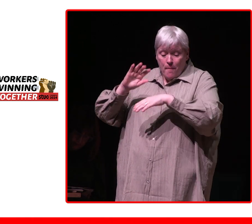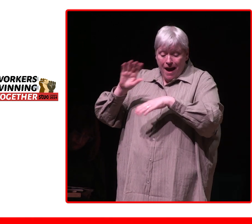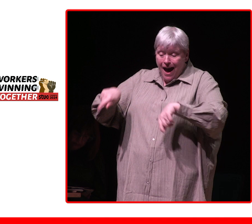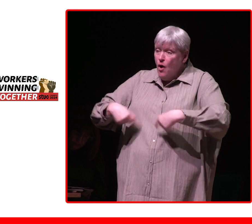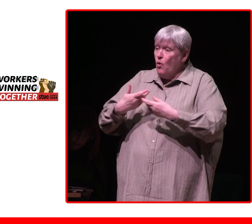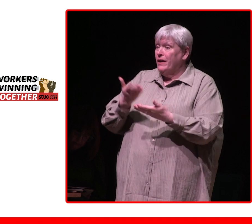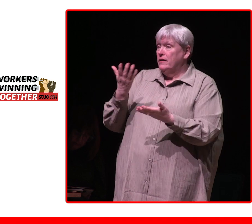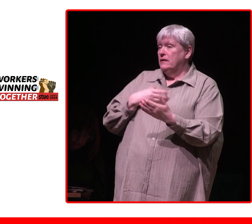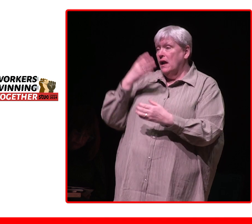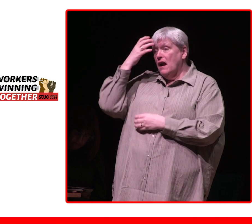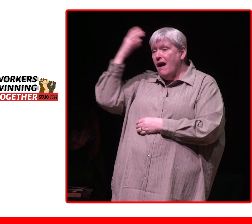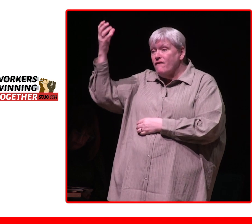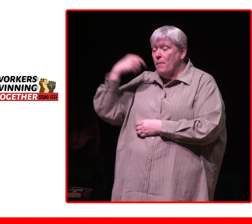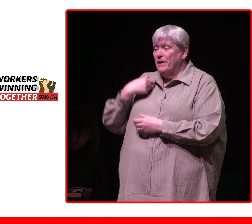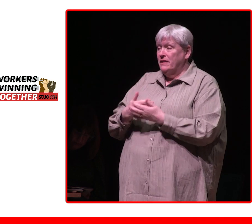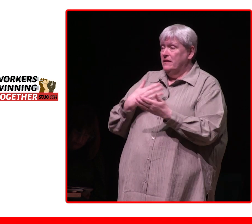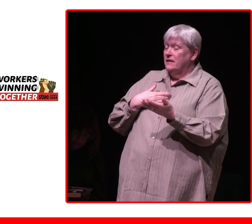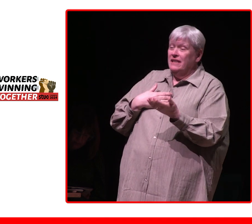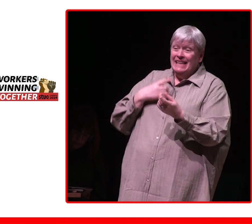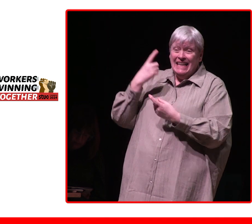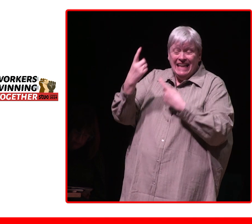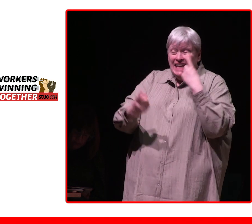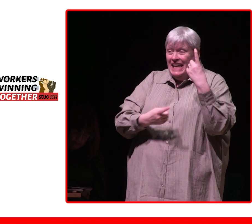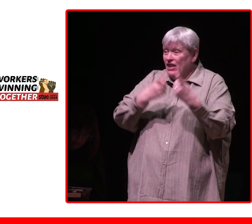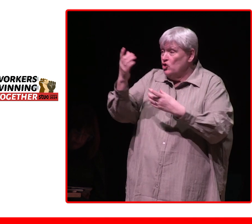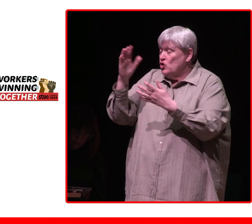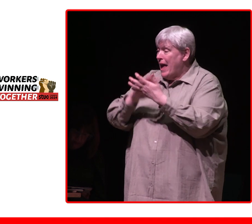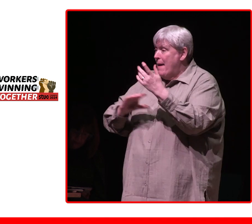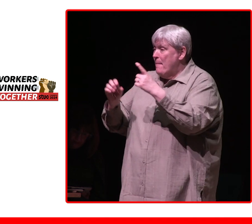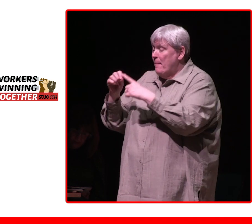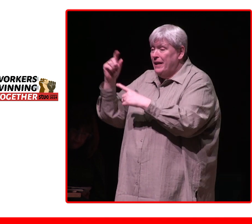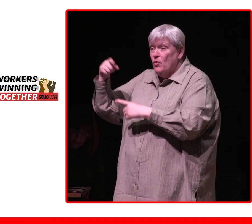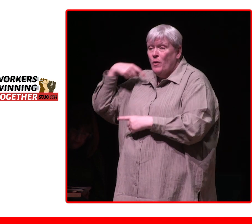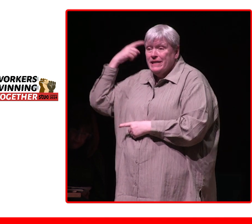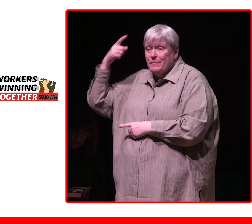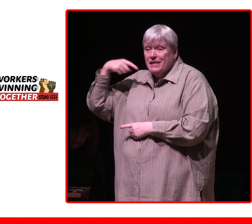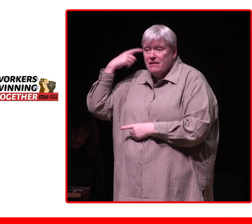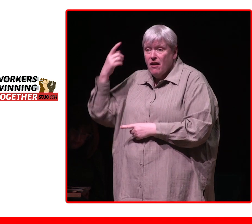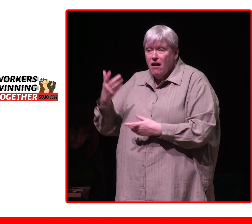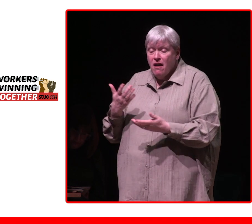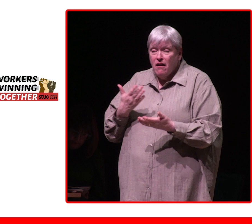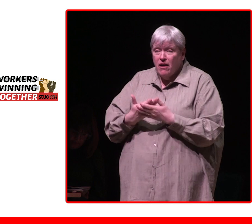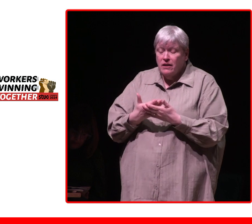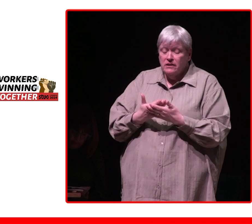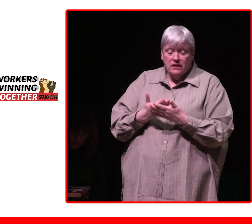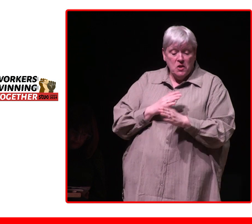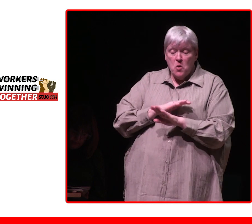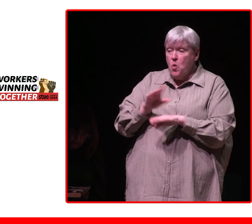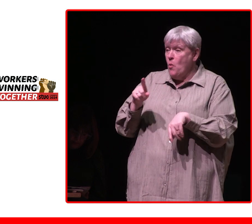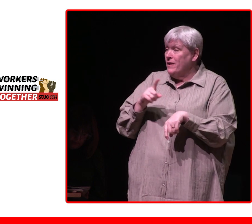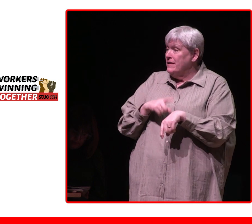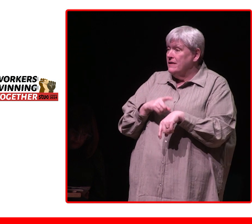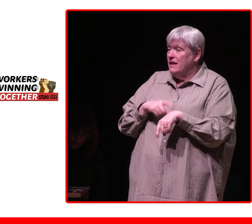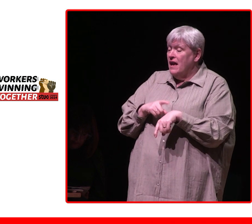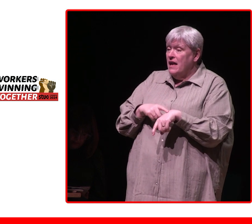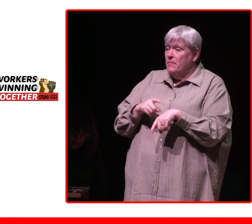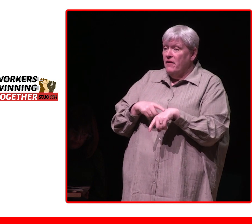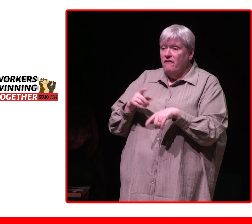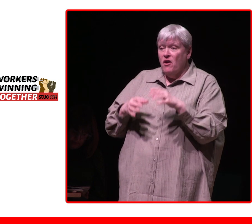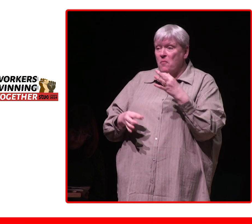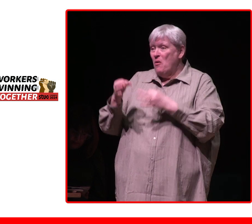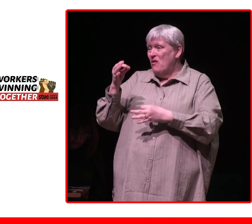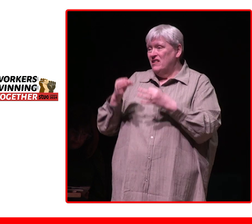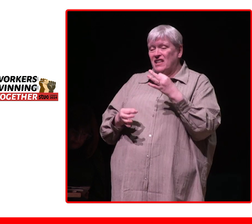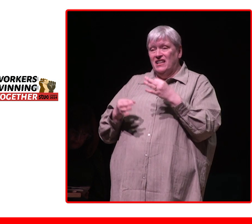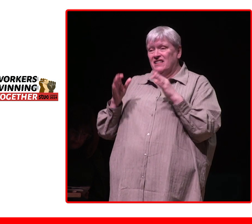from every single MP in Westminster. This is no time for party